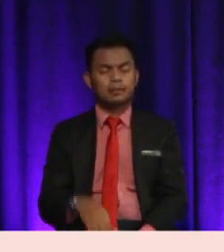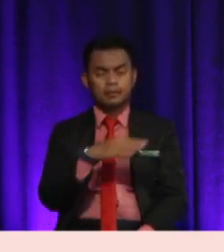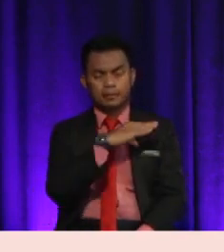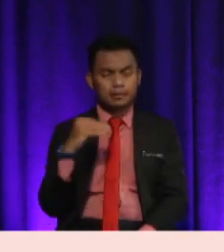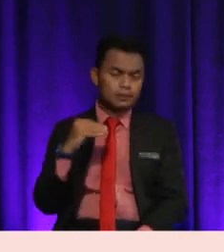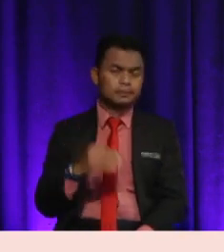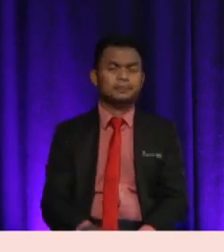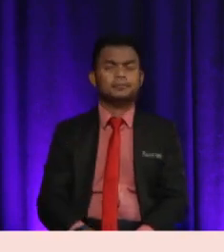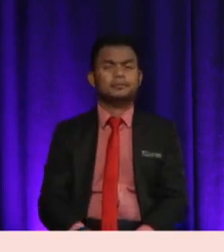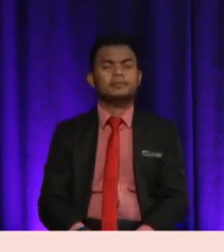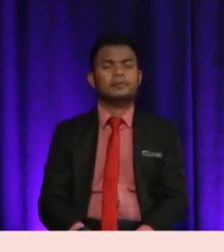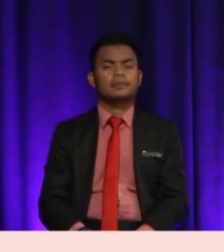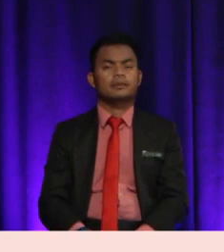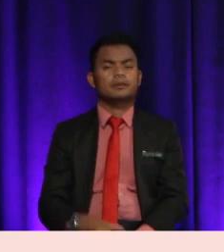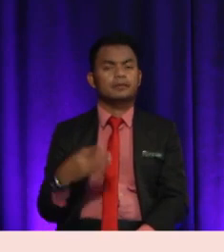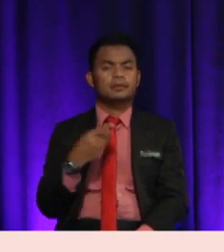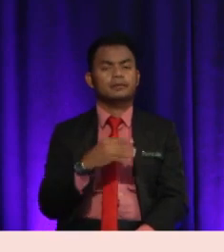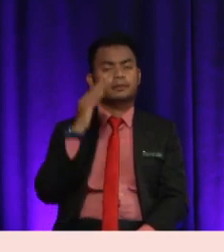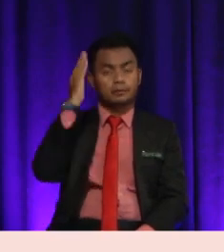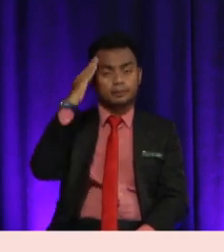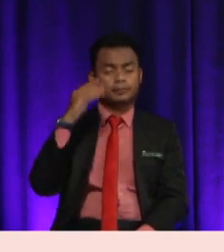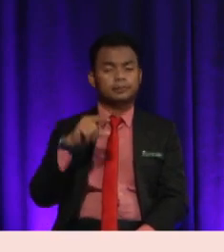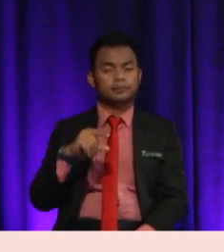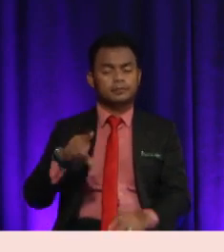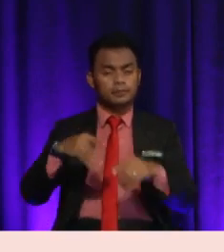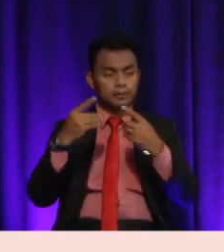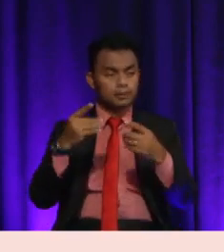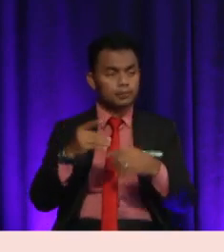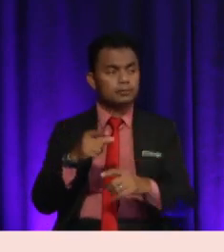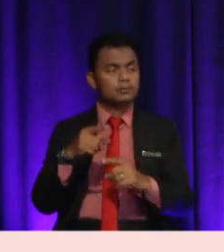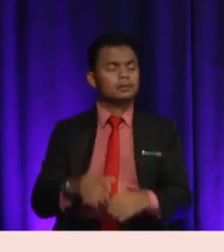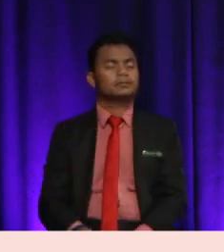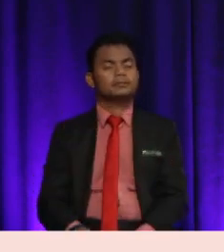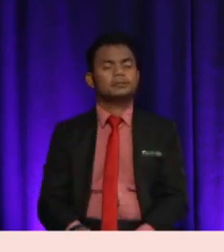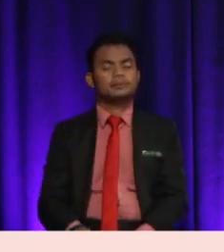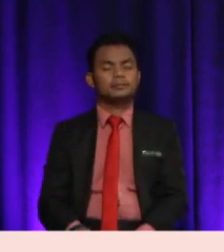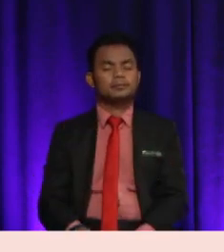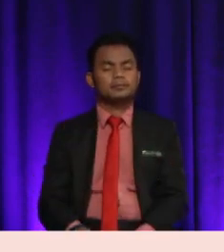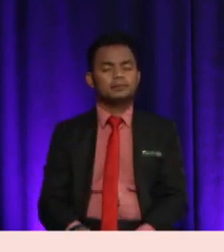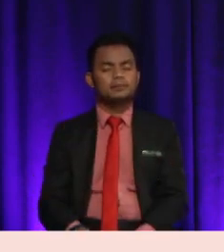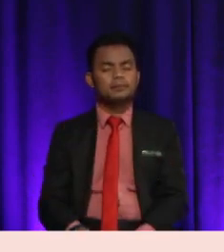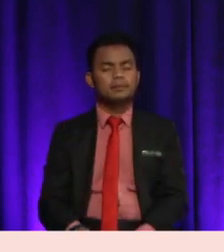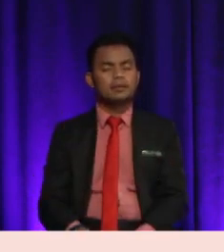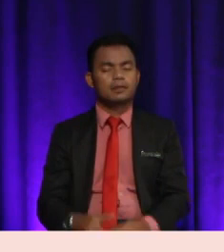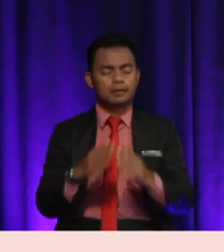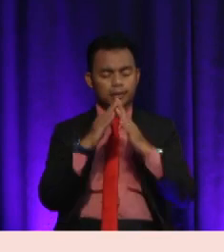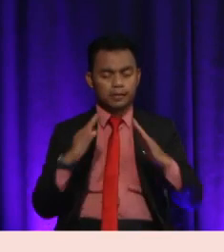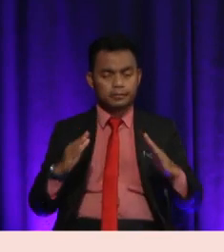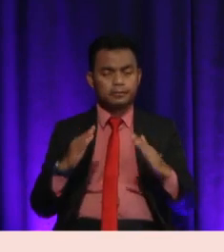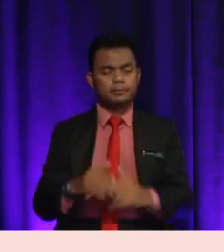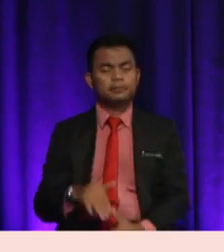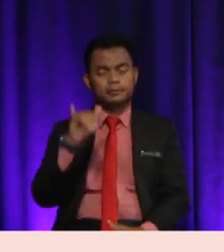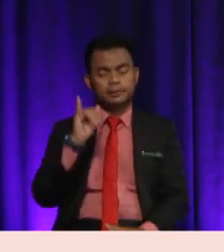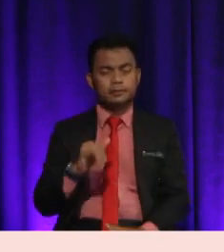believes that is the best way to sharpen one's skills. Okay, so Lily's preferred method is she practices